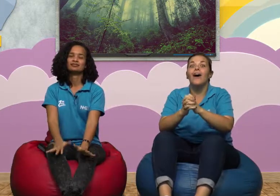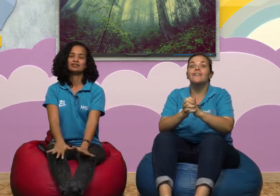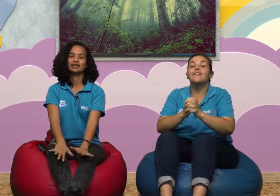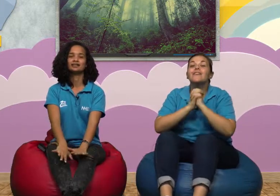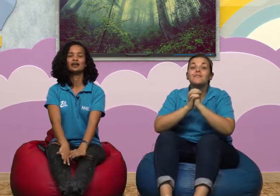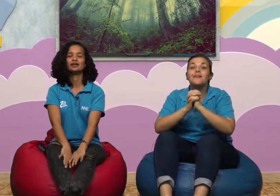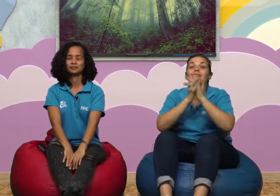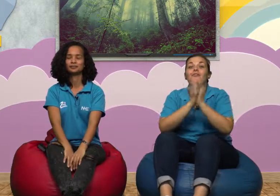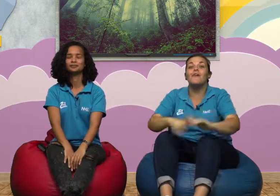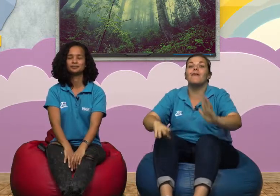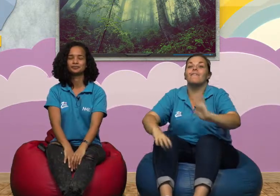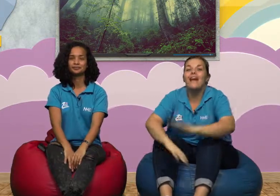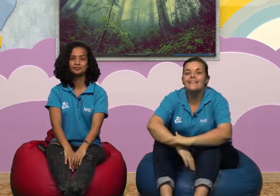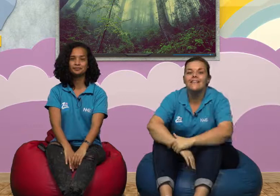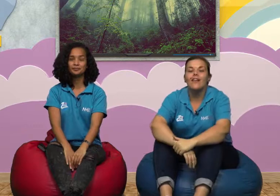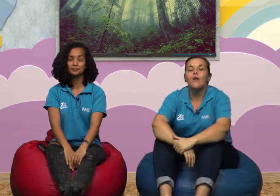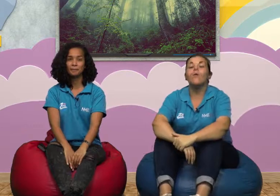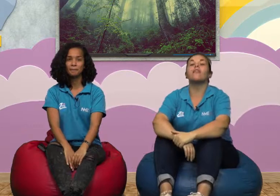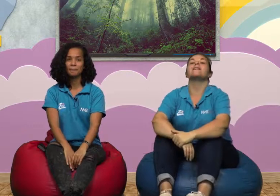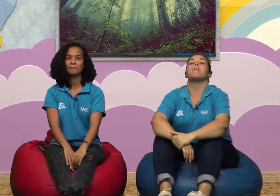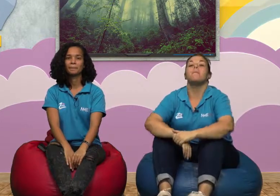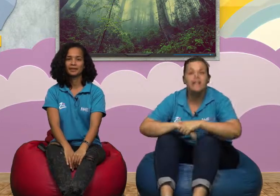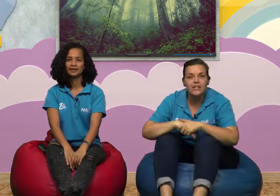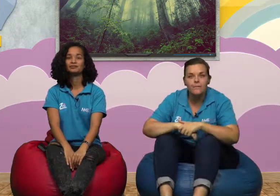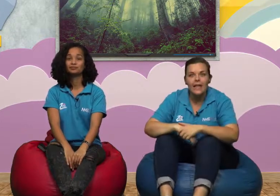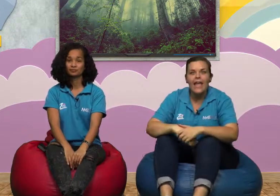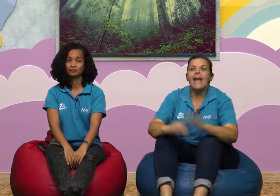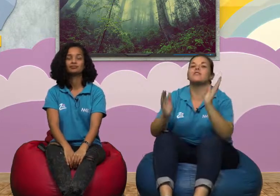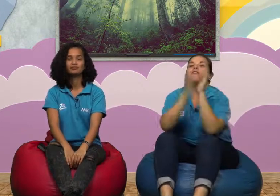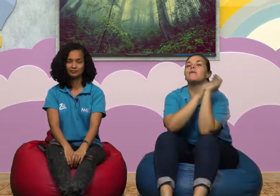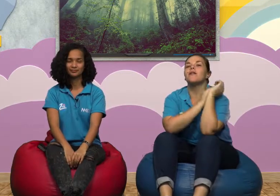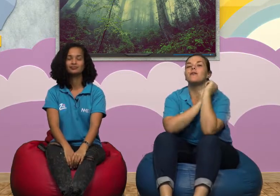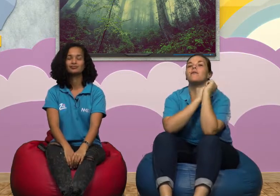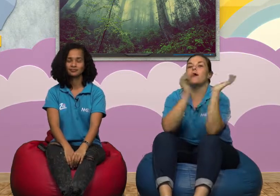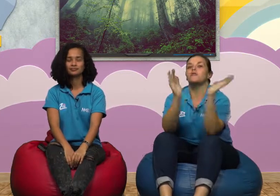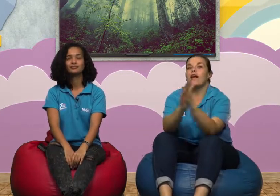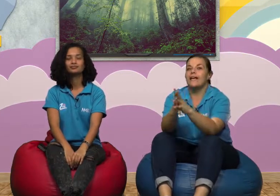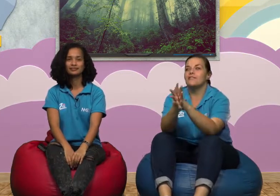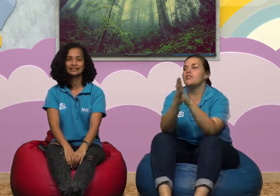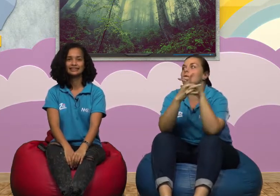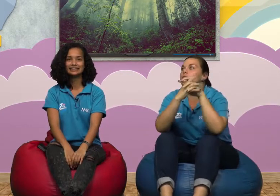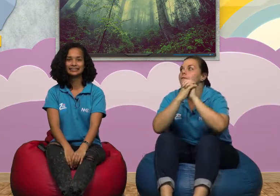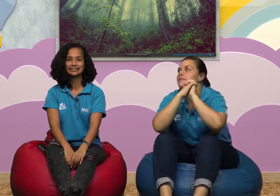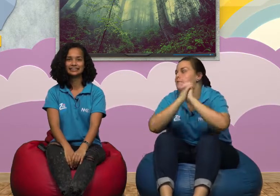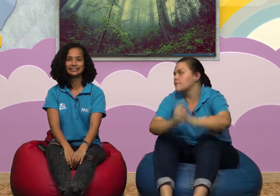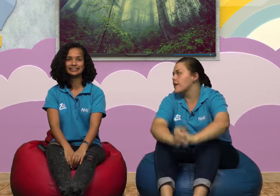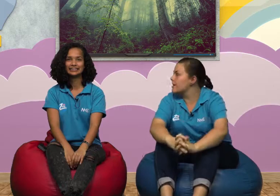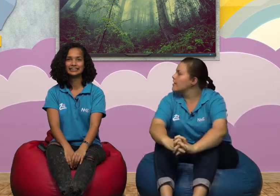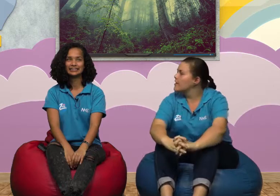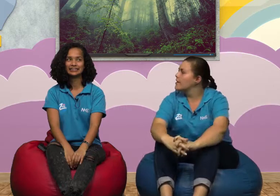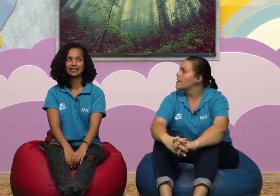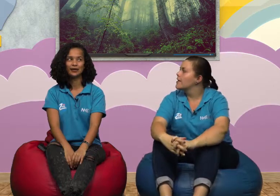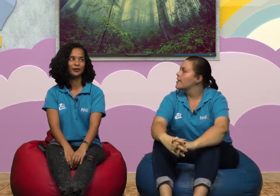week. So this week it's all about fantasy and all things magical. And today we're learning all about dragons. Ginny, what's your favorite type of